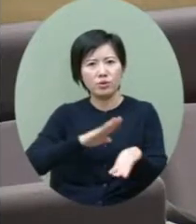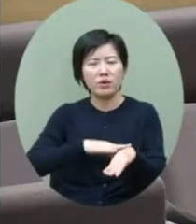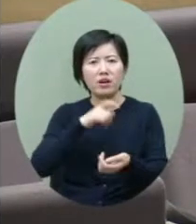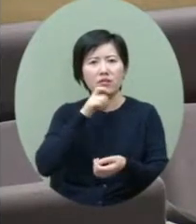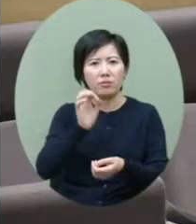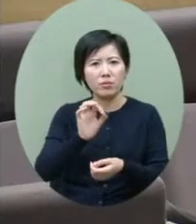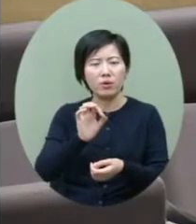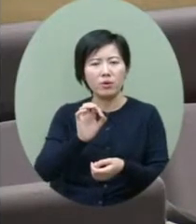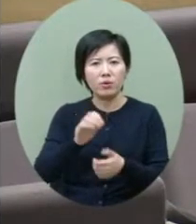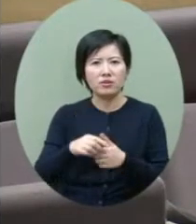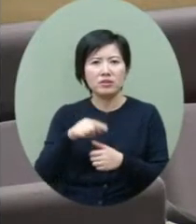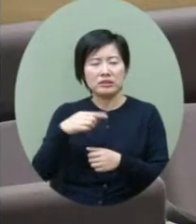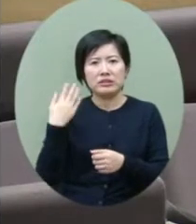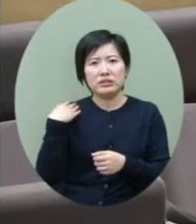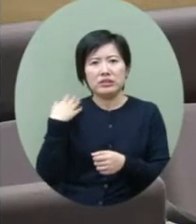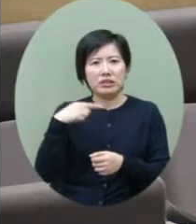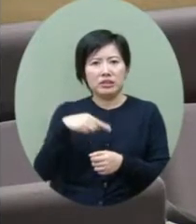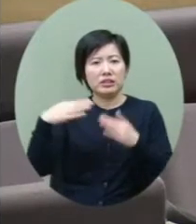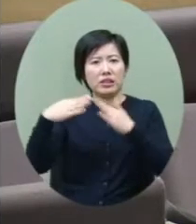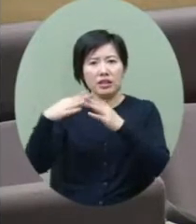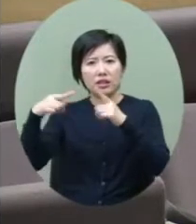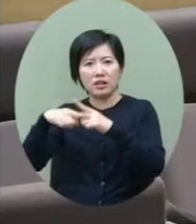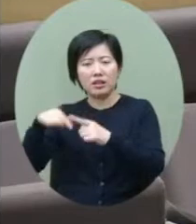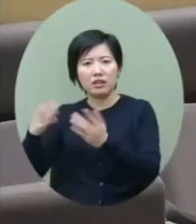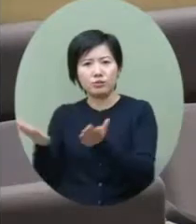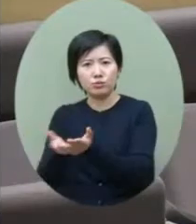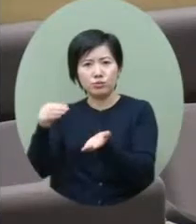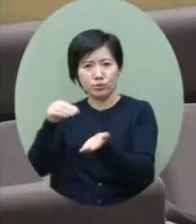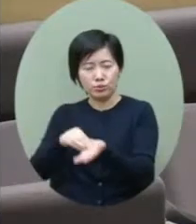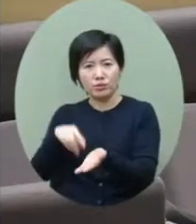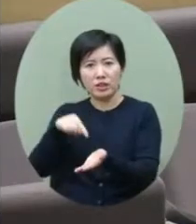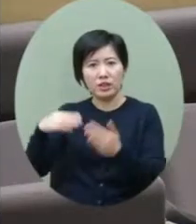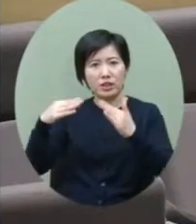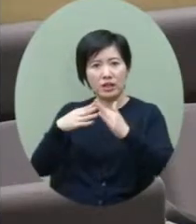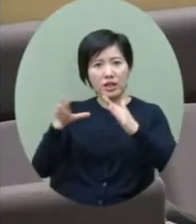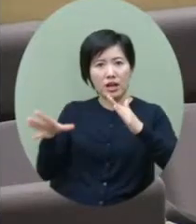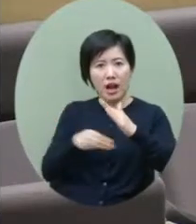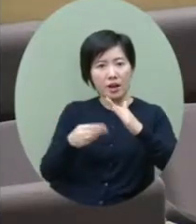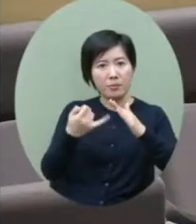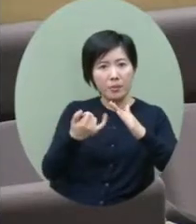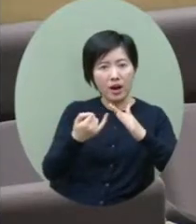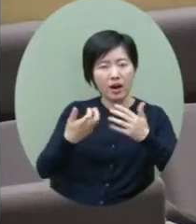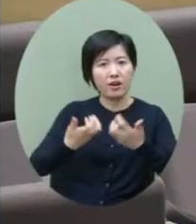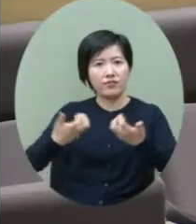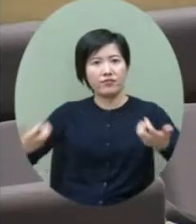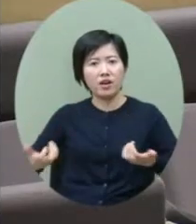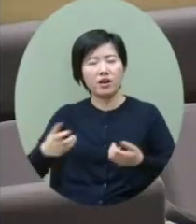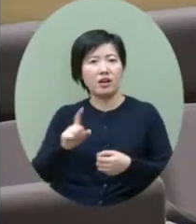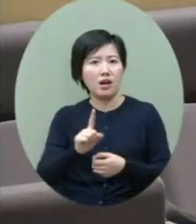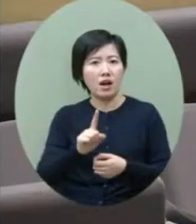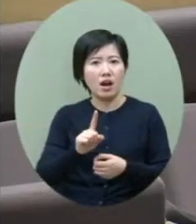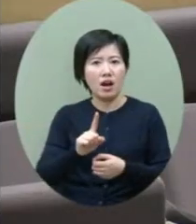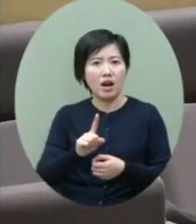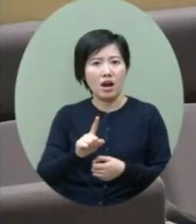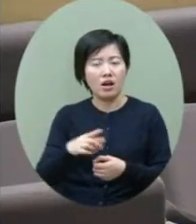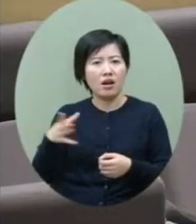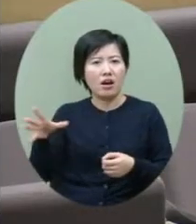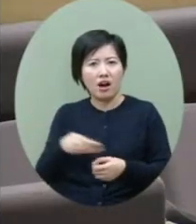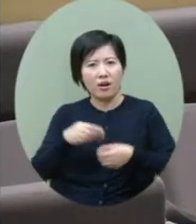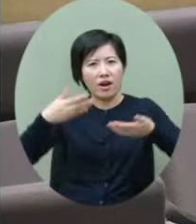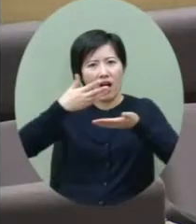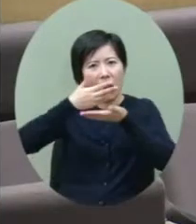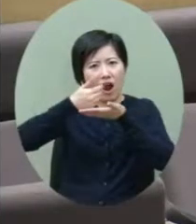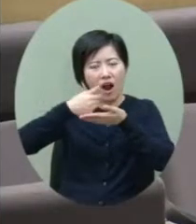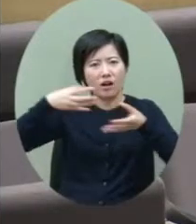number 10324, did that person have any chronic disease? For those confirmed